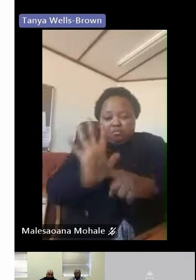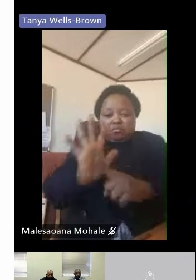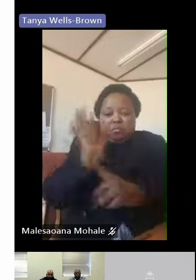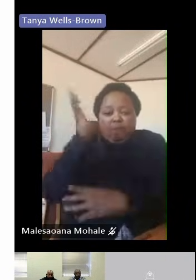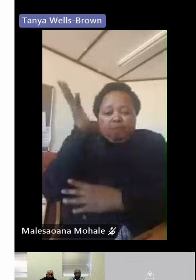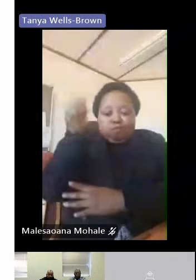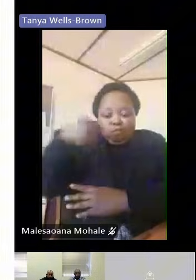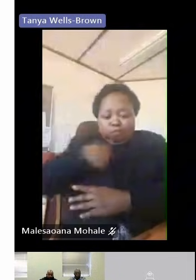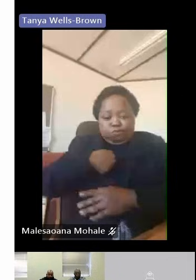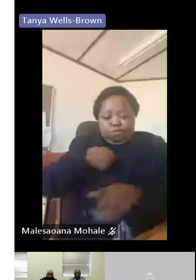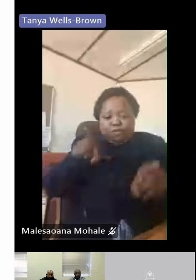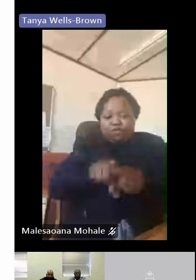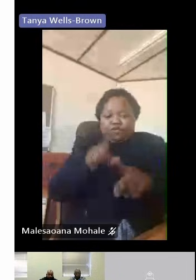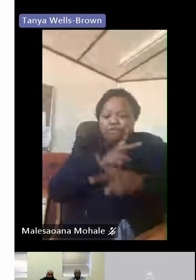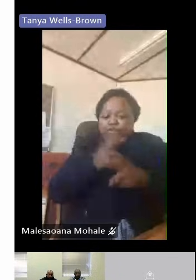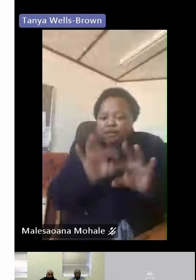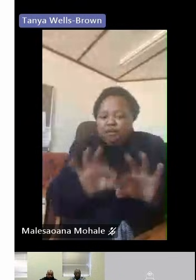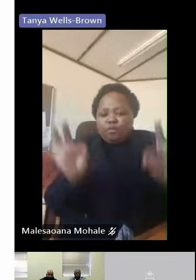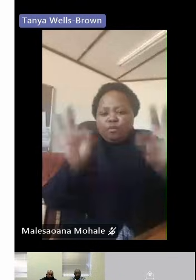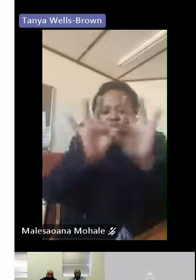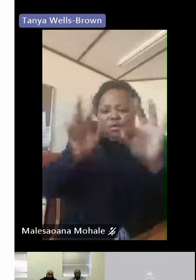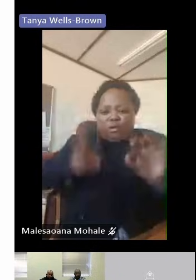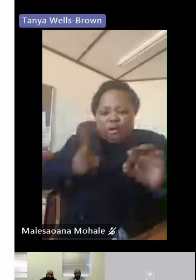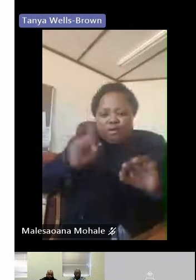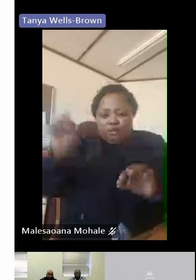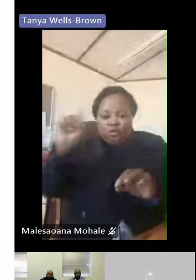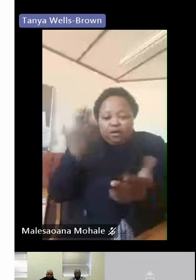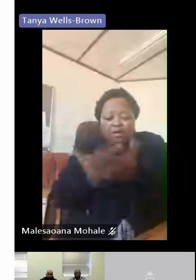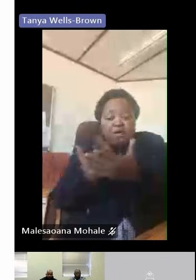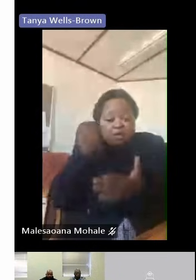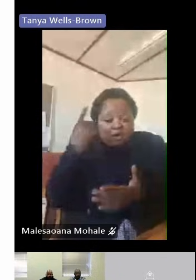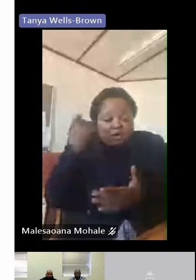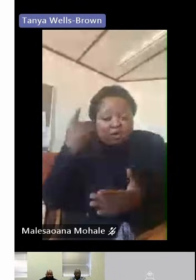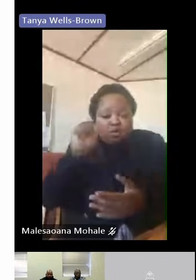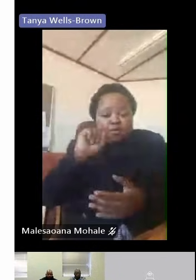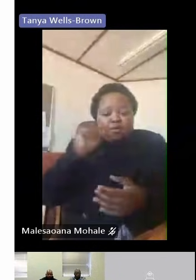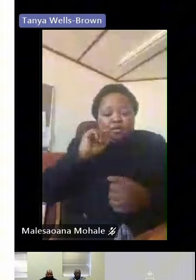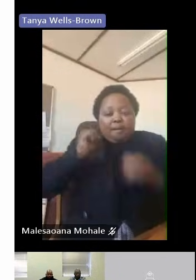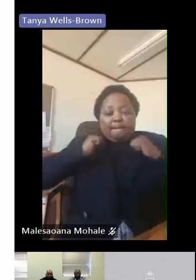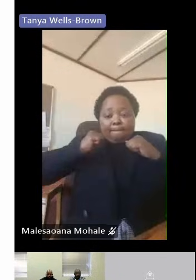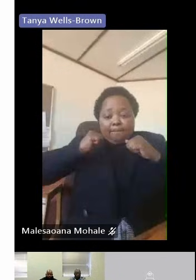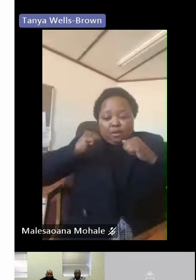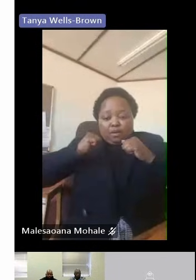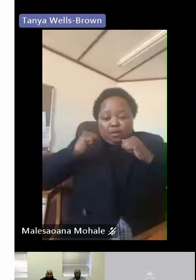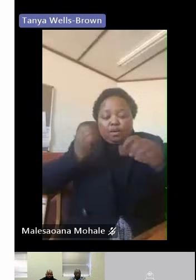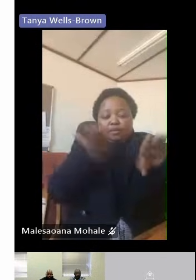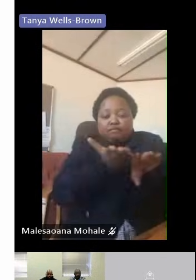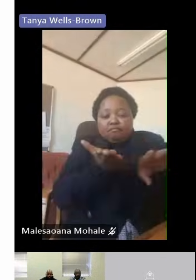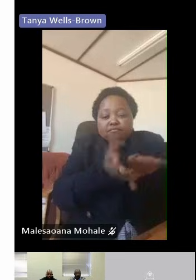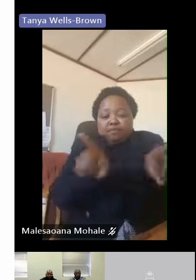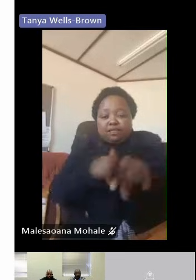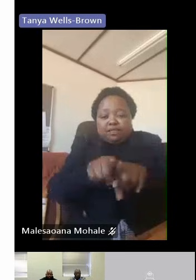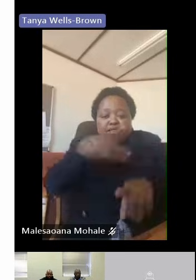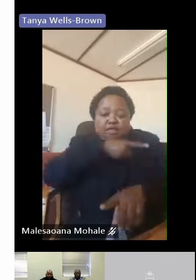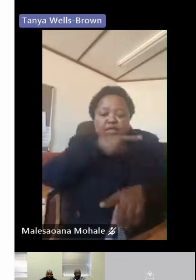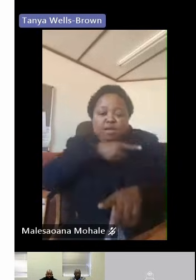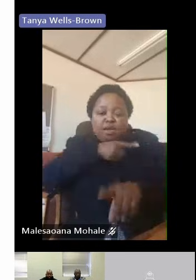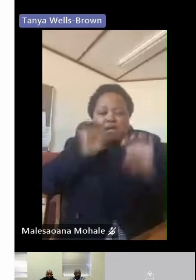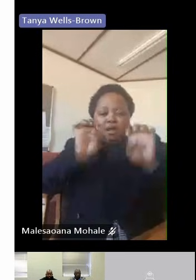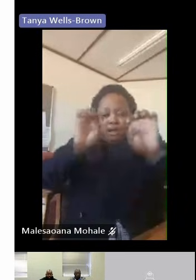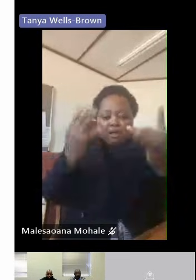really important to understand the power dynamics and gender elements that contribute